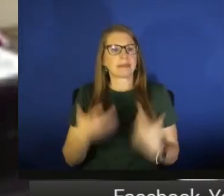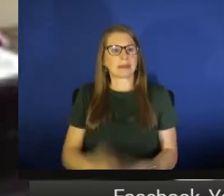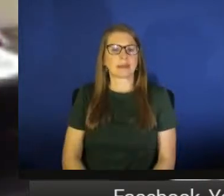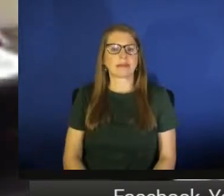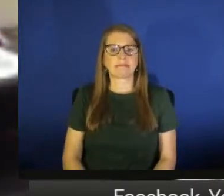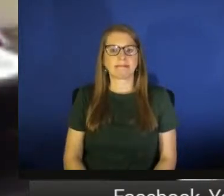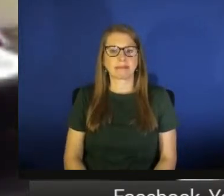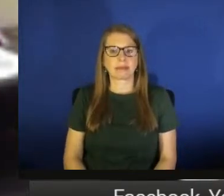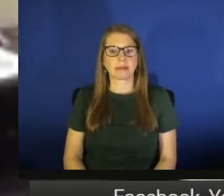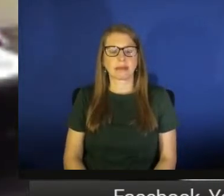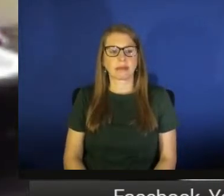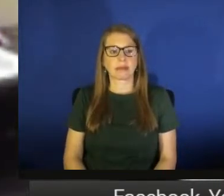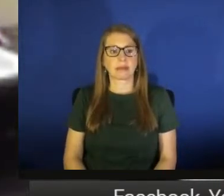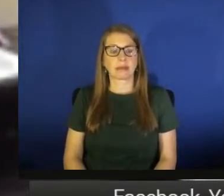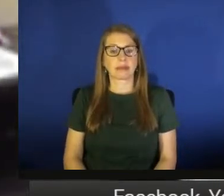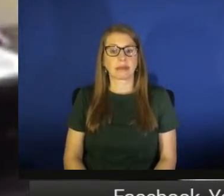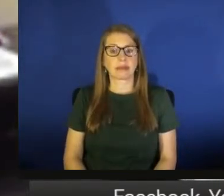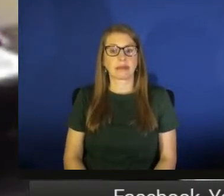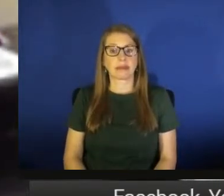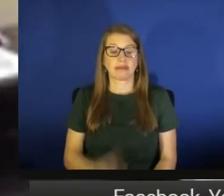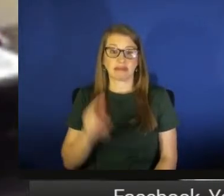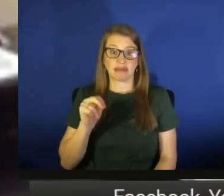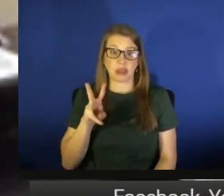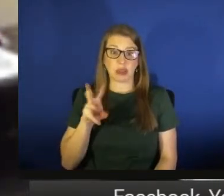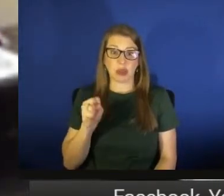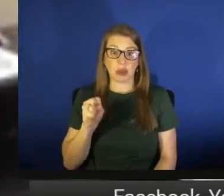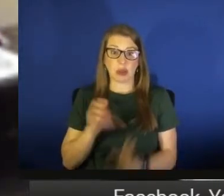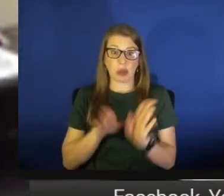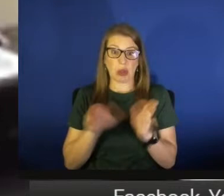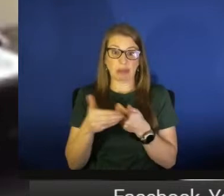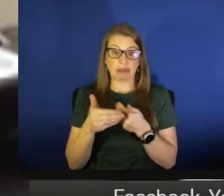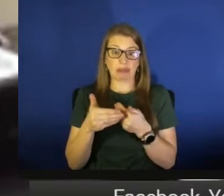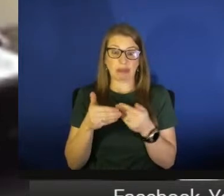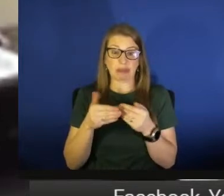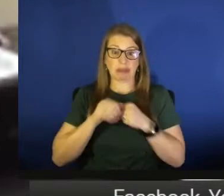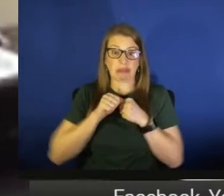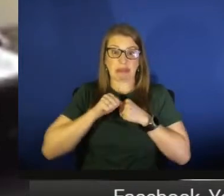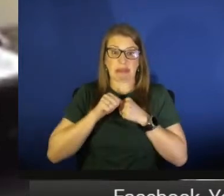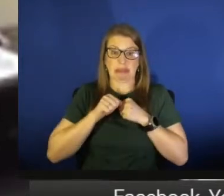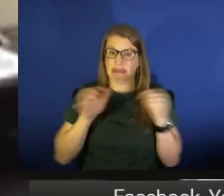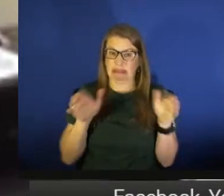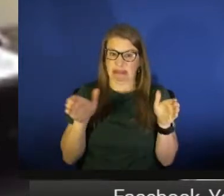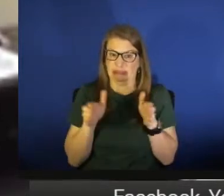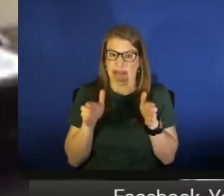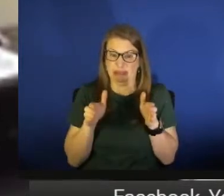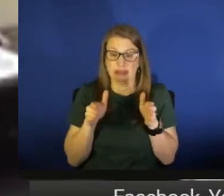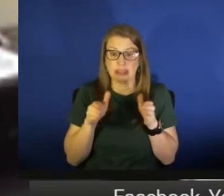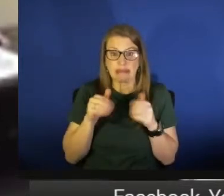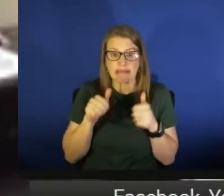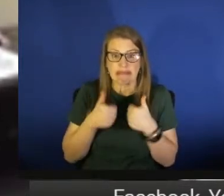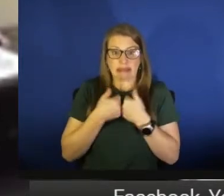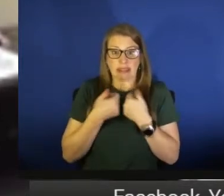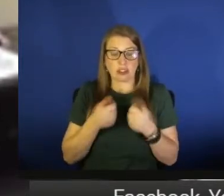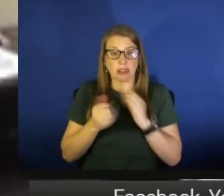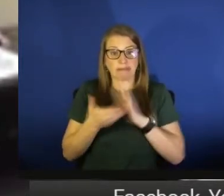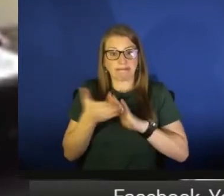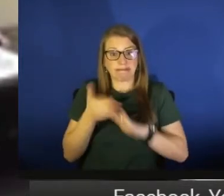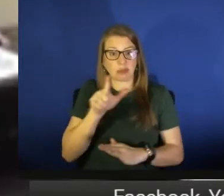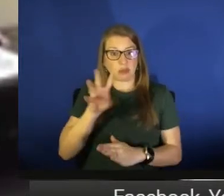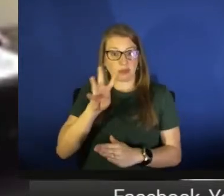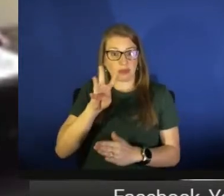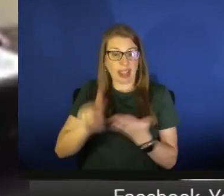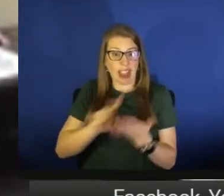Yeah, and in a smaller newsroom, I would say even a little bit more challenging as we try to operate 24 hours a day. So